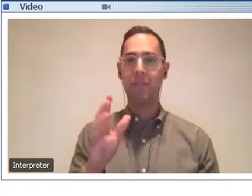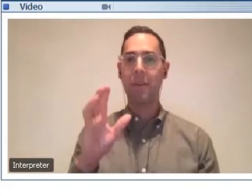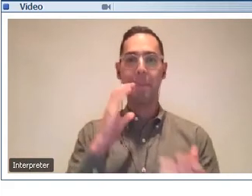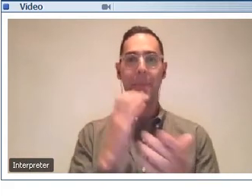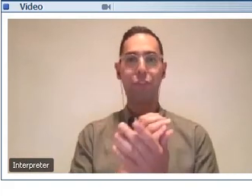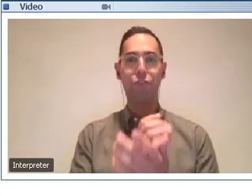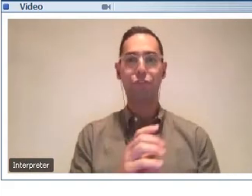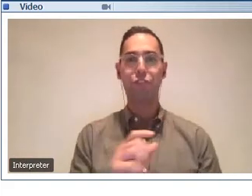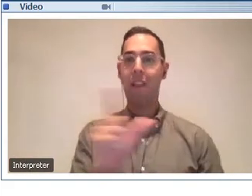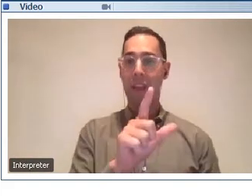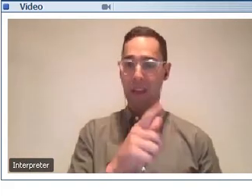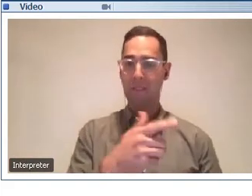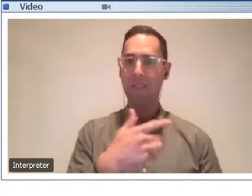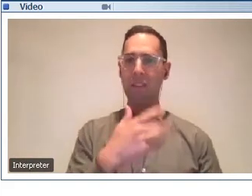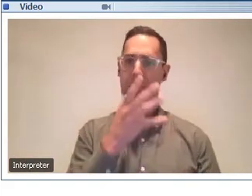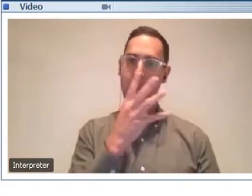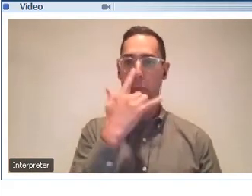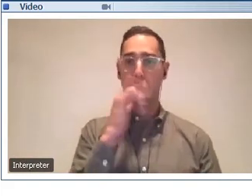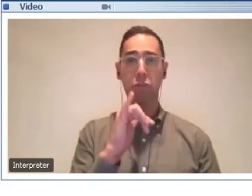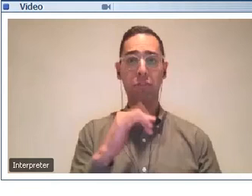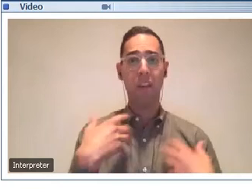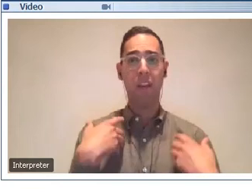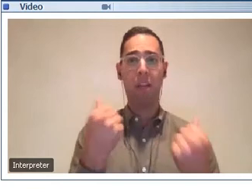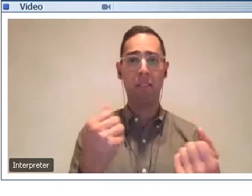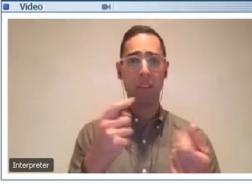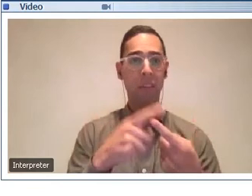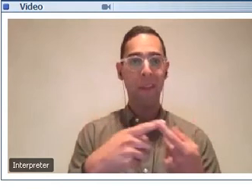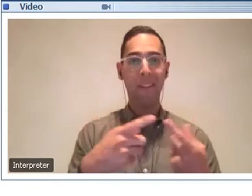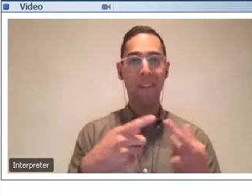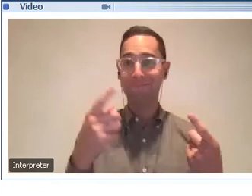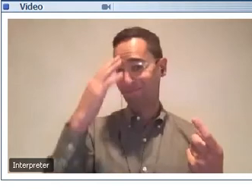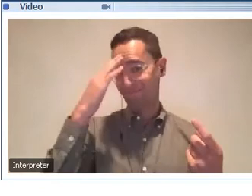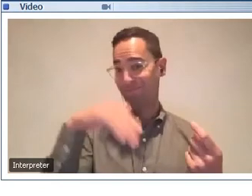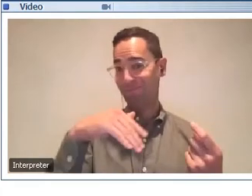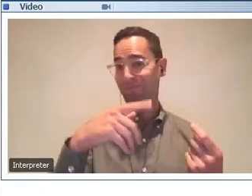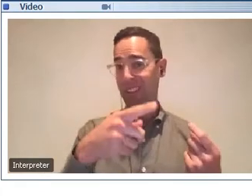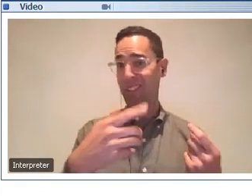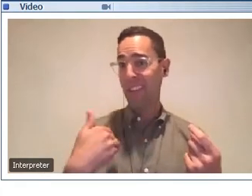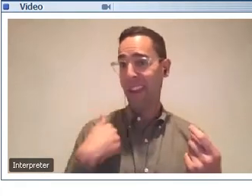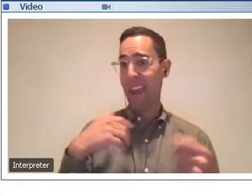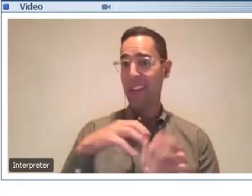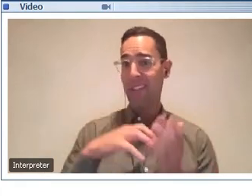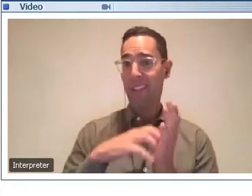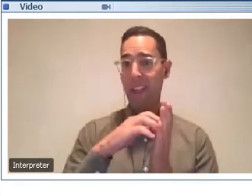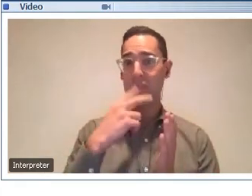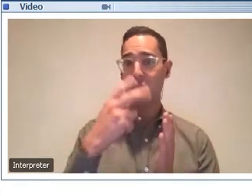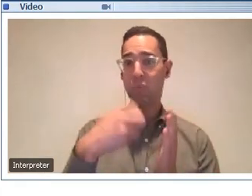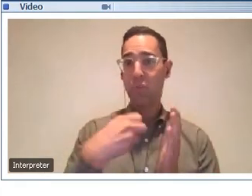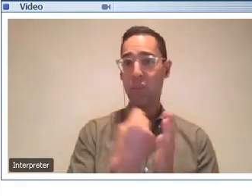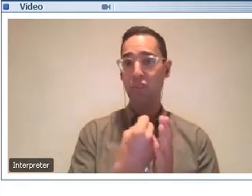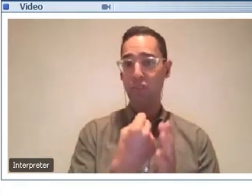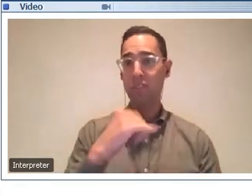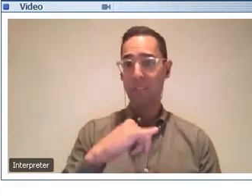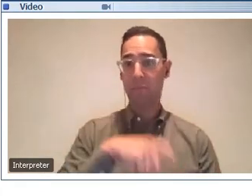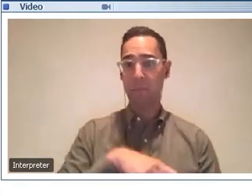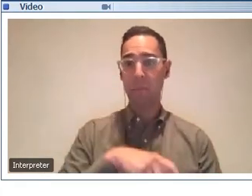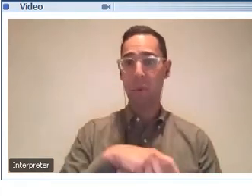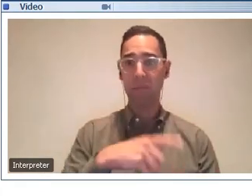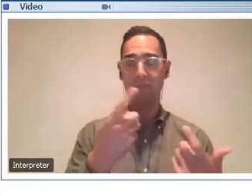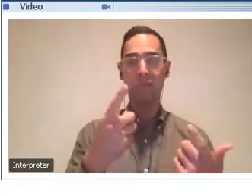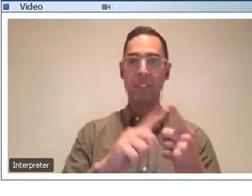numerous surgeries and interventions. She was on countless medications, was losing her hair. And this is a